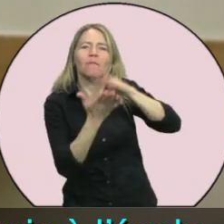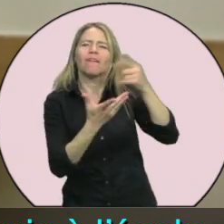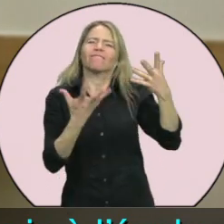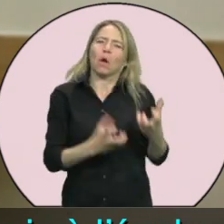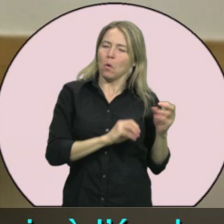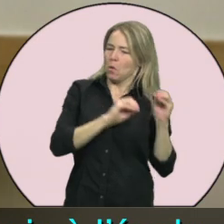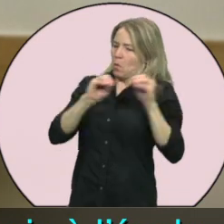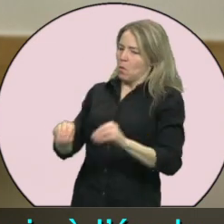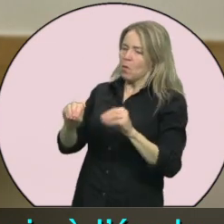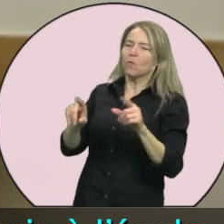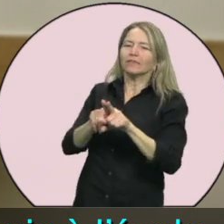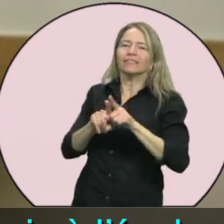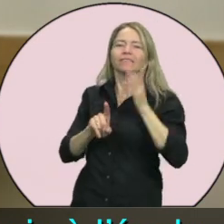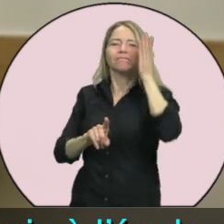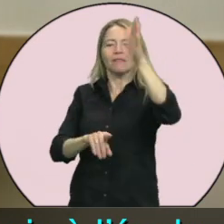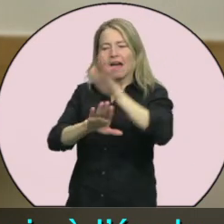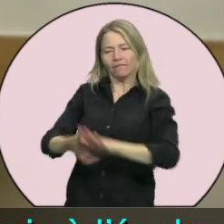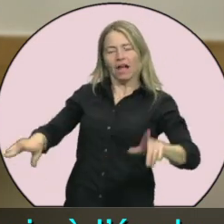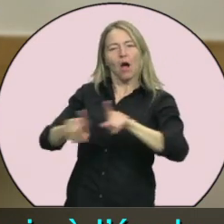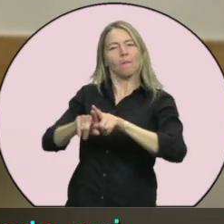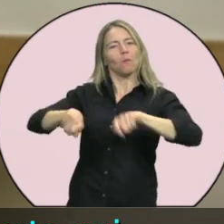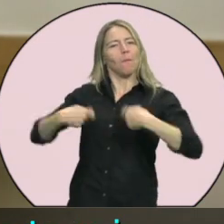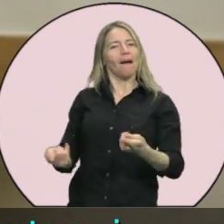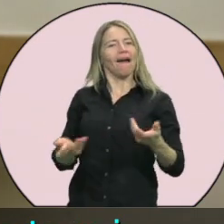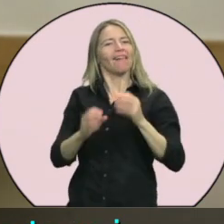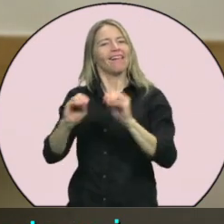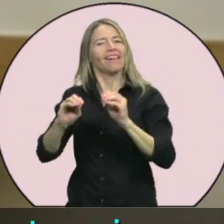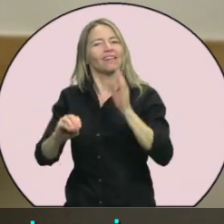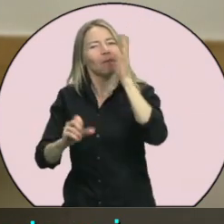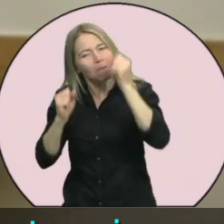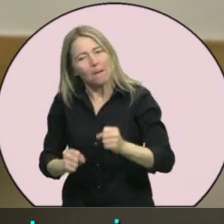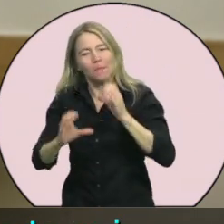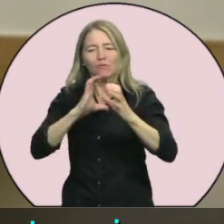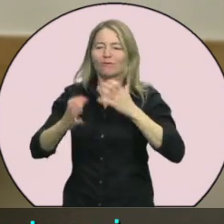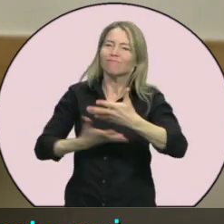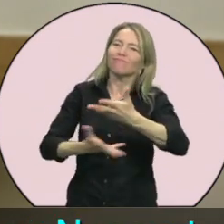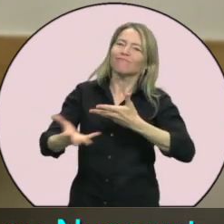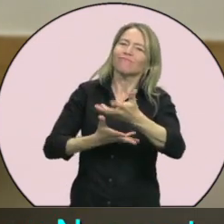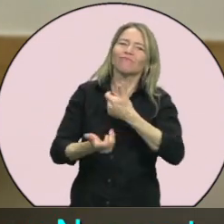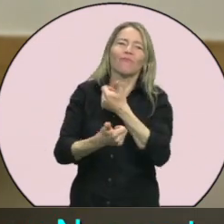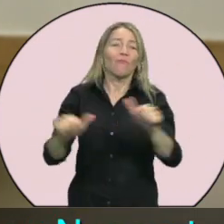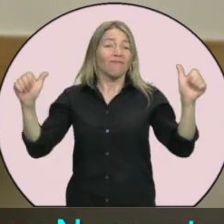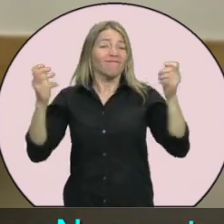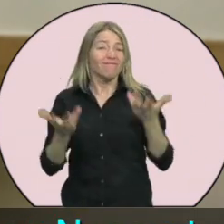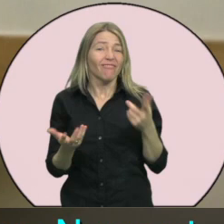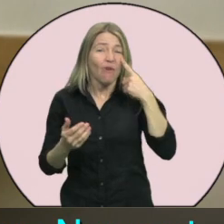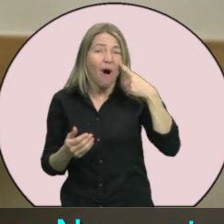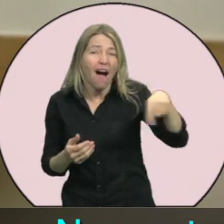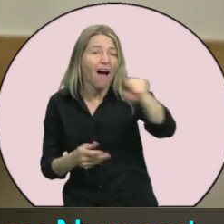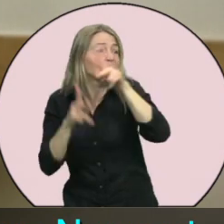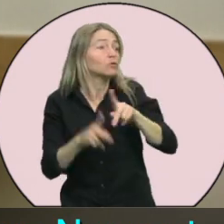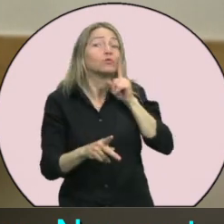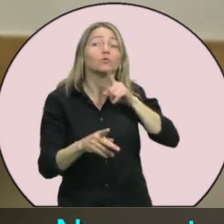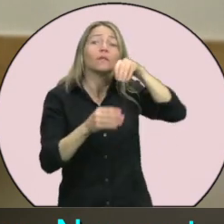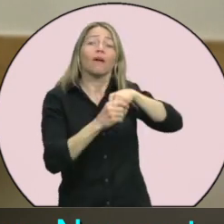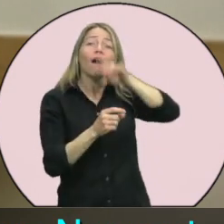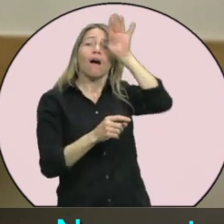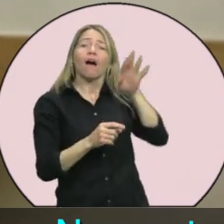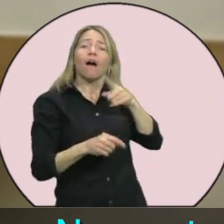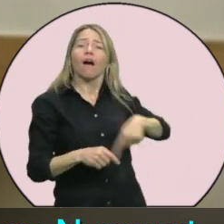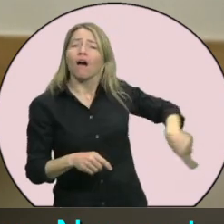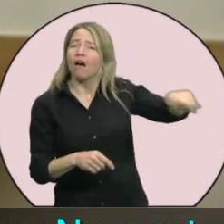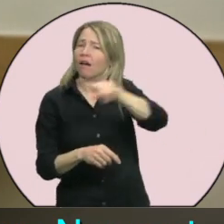deaf children or even regular children, so she can communicate with anyone. You see these deaf people in